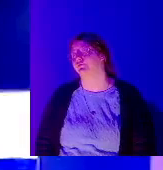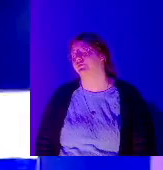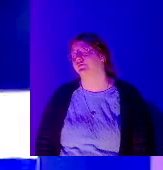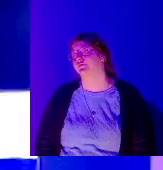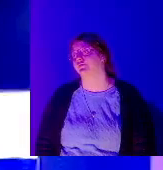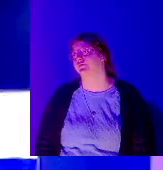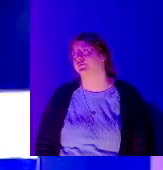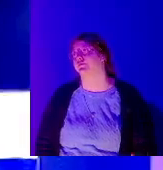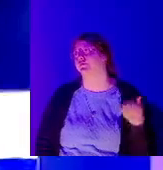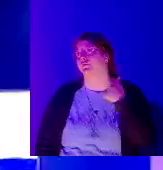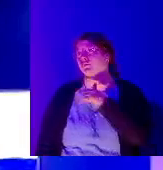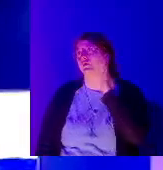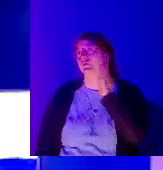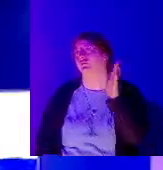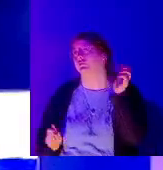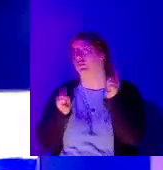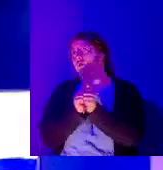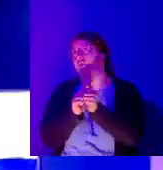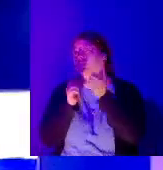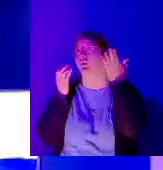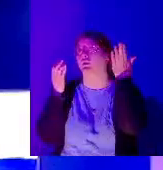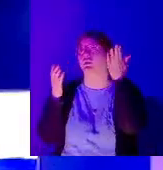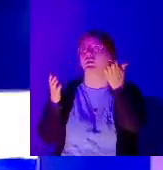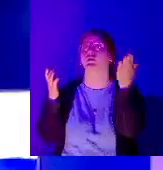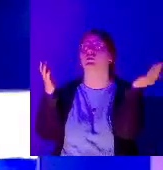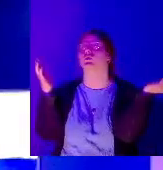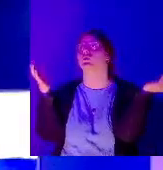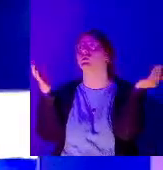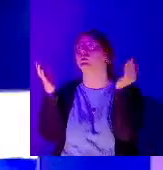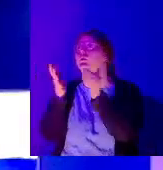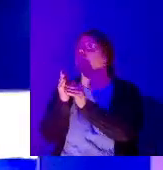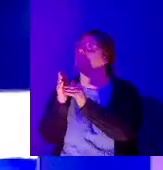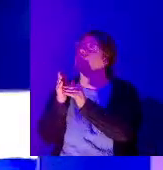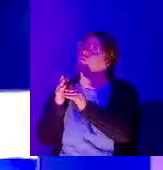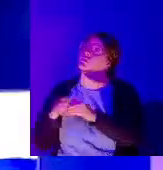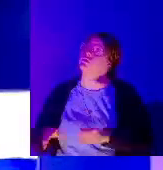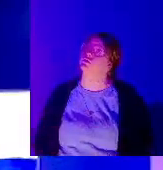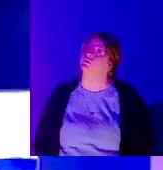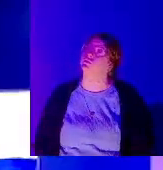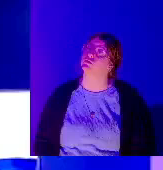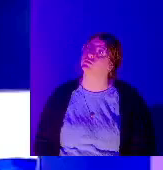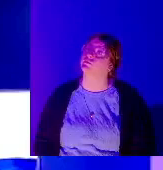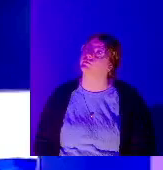ends. We will be with you again.